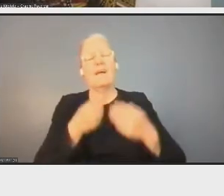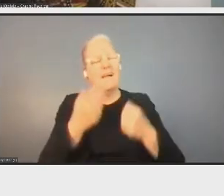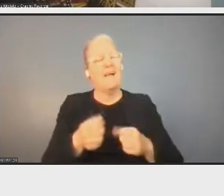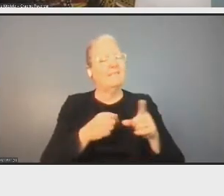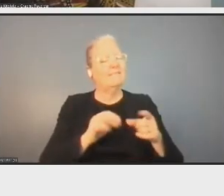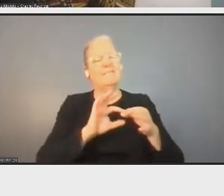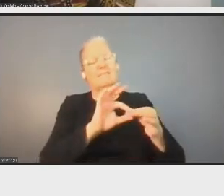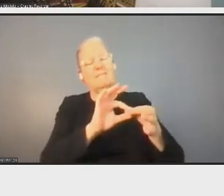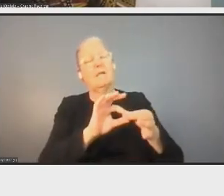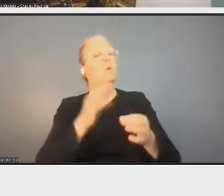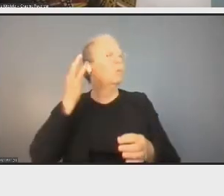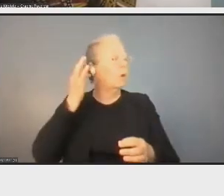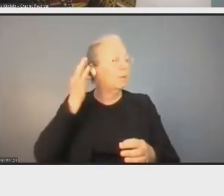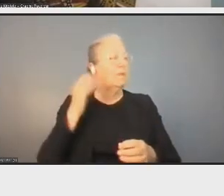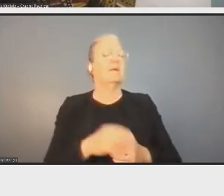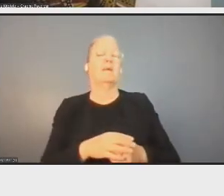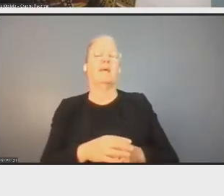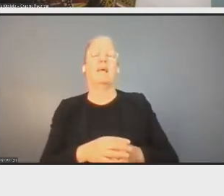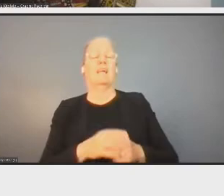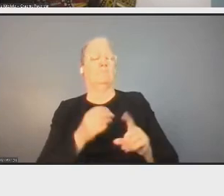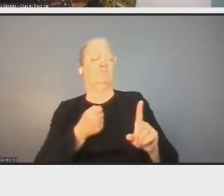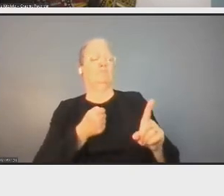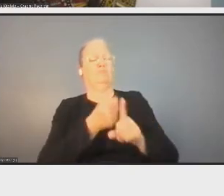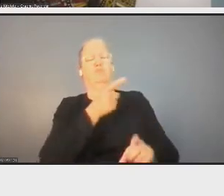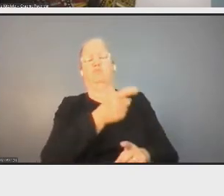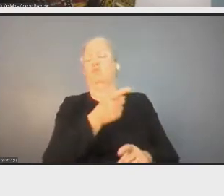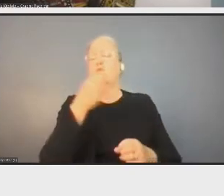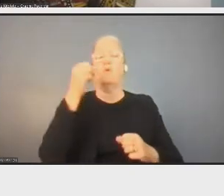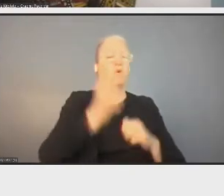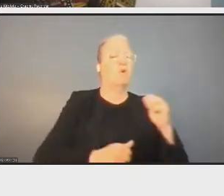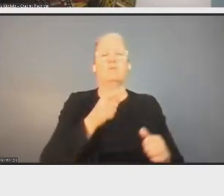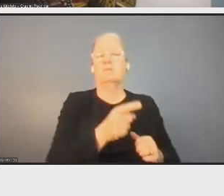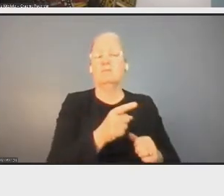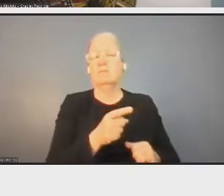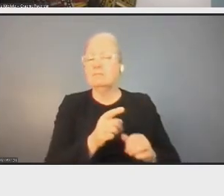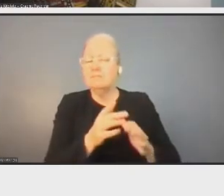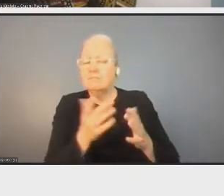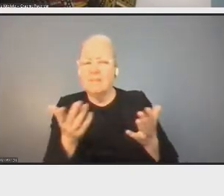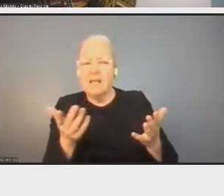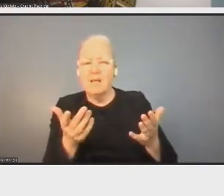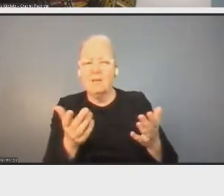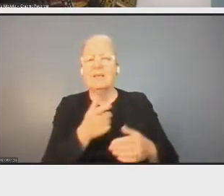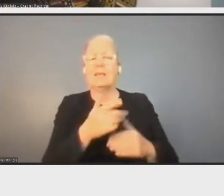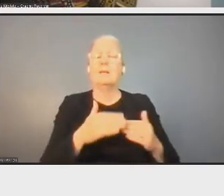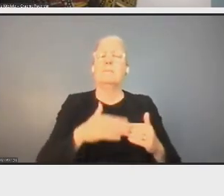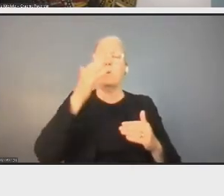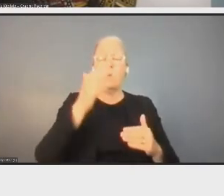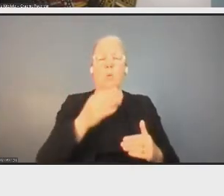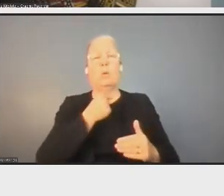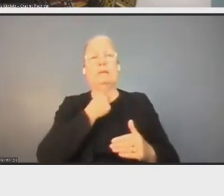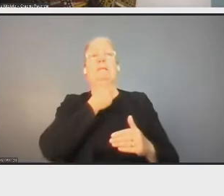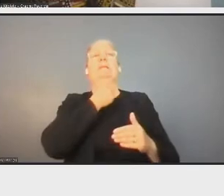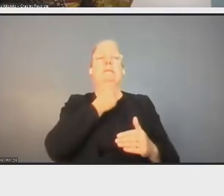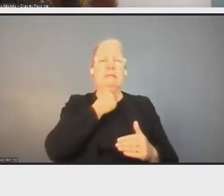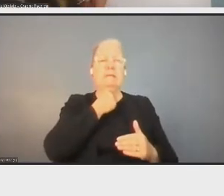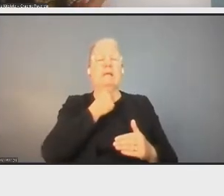women receive harsher impacts. What are the inequalities women face, and how did this leave them more vulnerable during this COVID-19